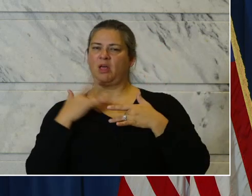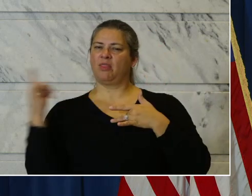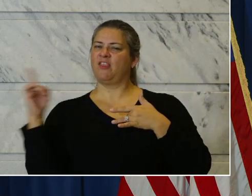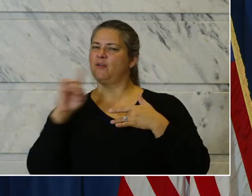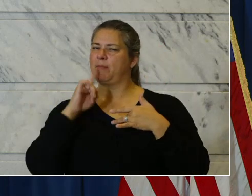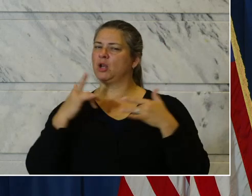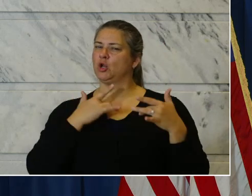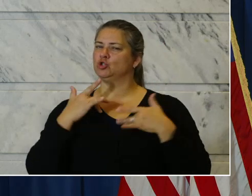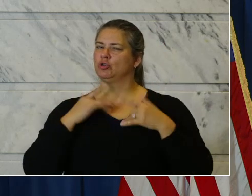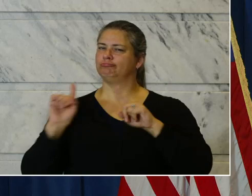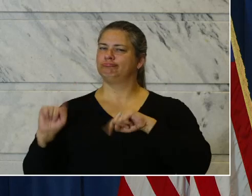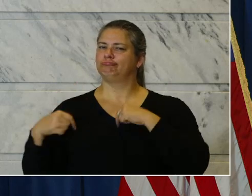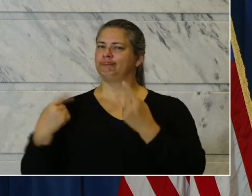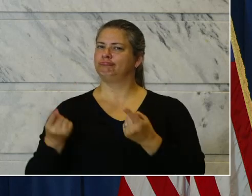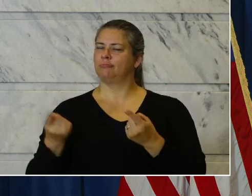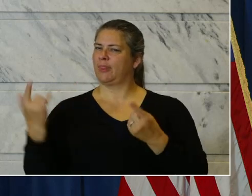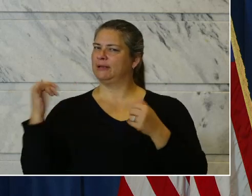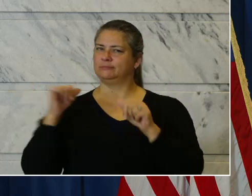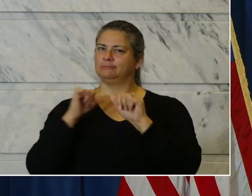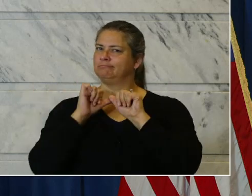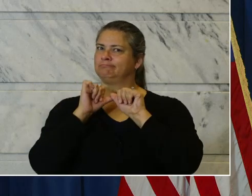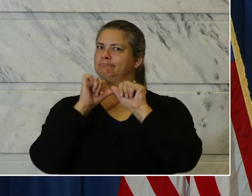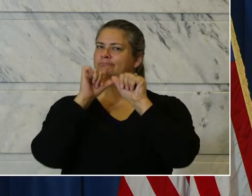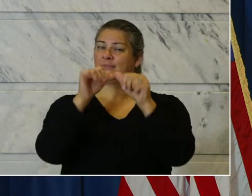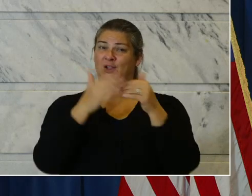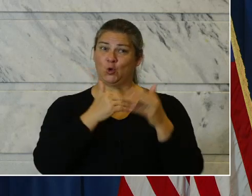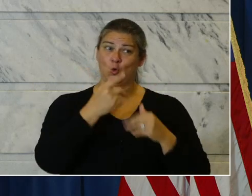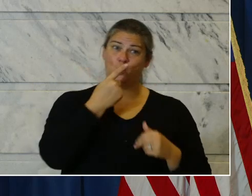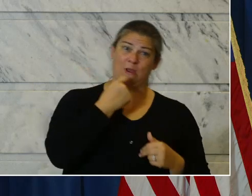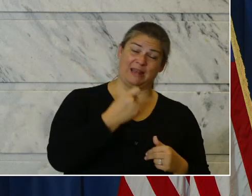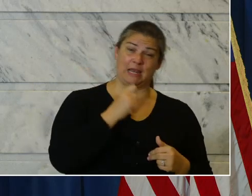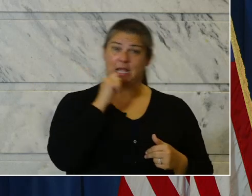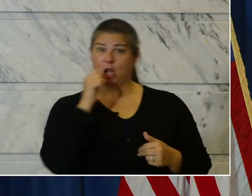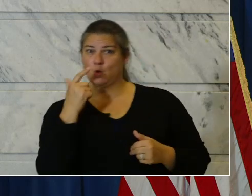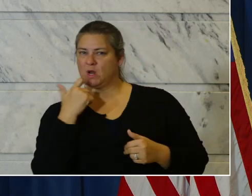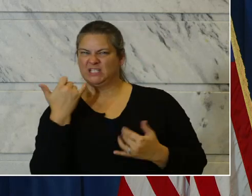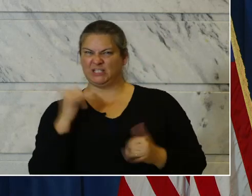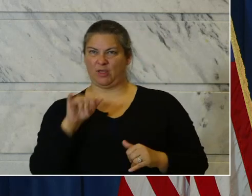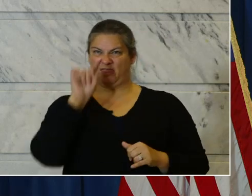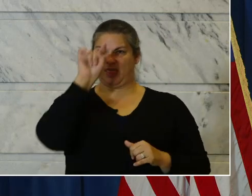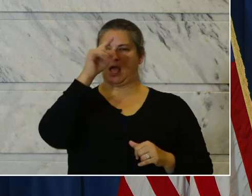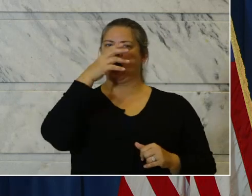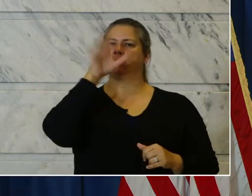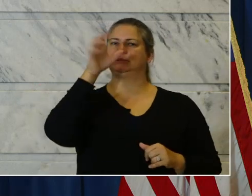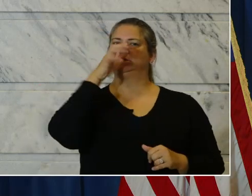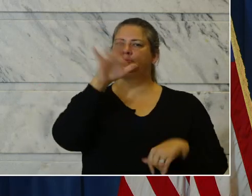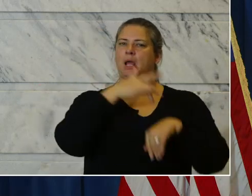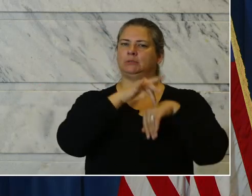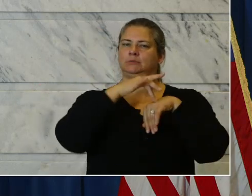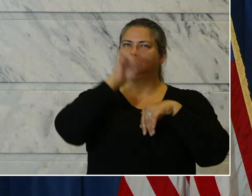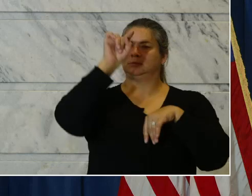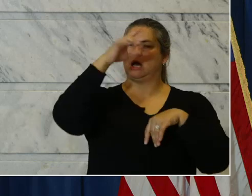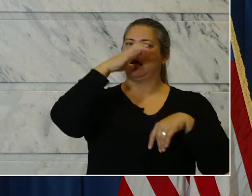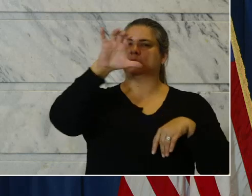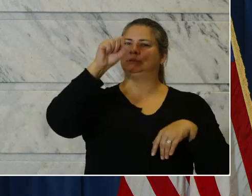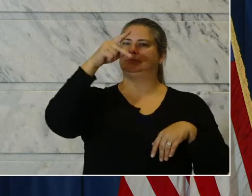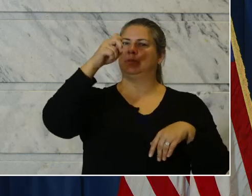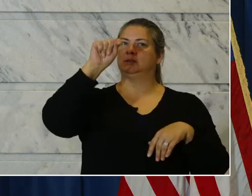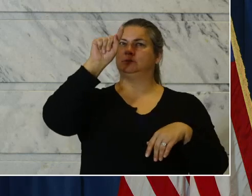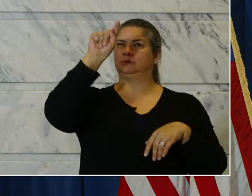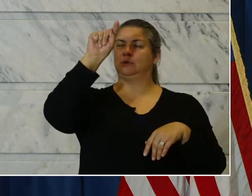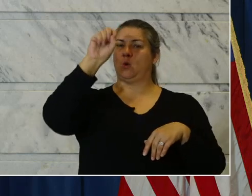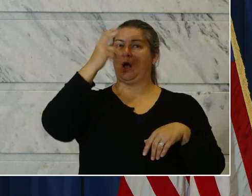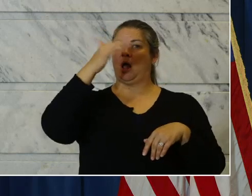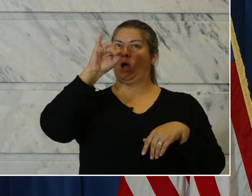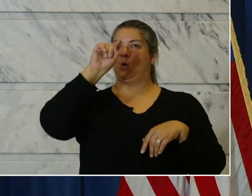concerned. That has been, whether it's been red or not, that has been one of the hottest spots in Ohio. Have been the counties that